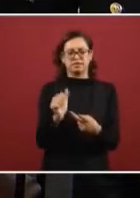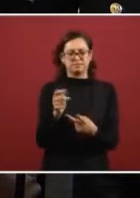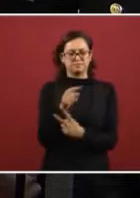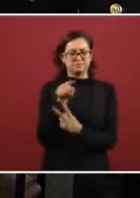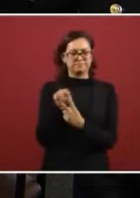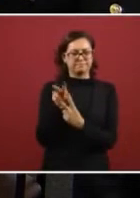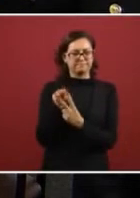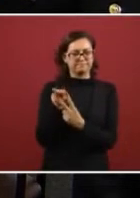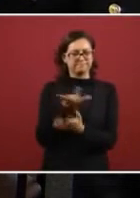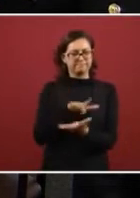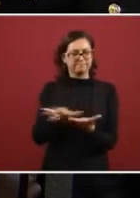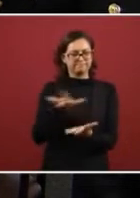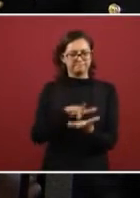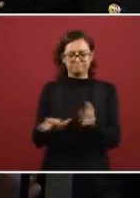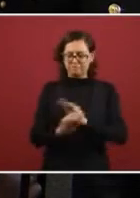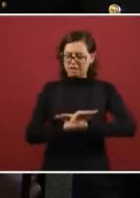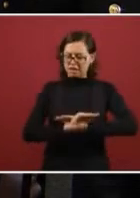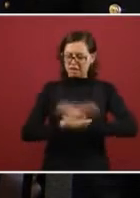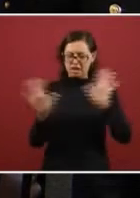of Defense.